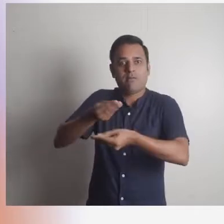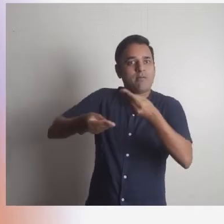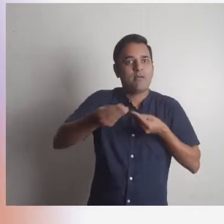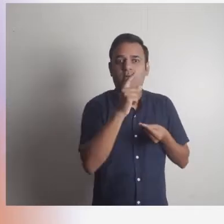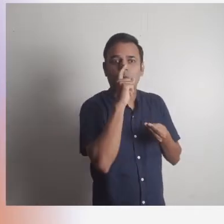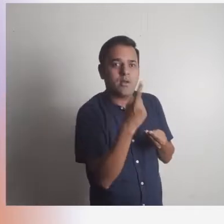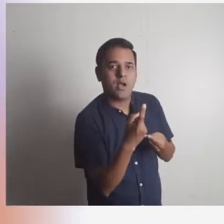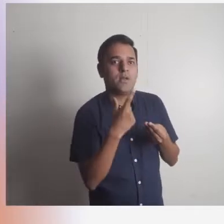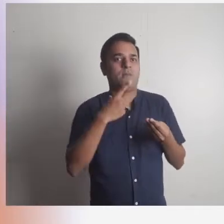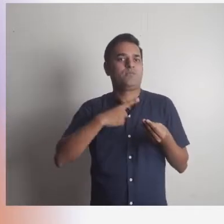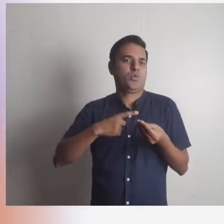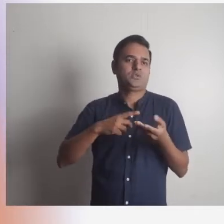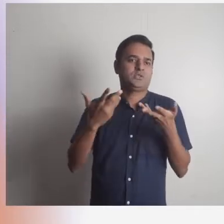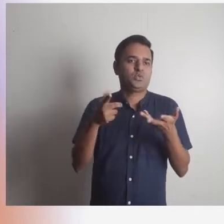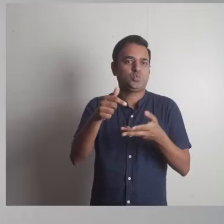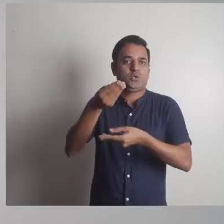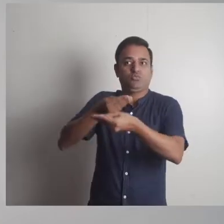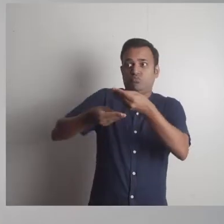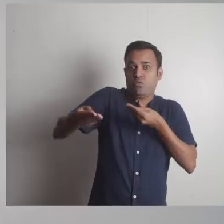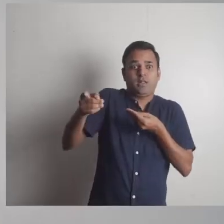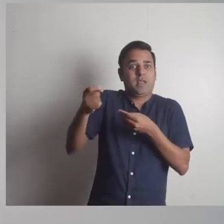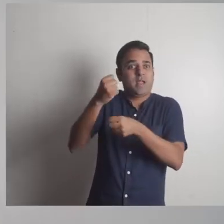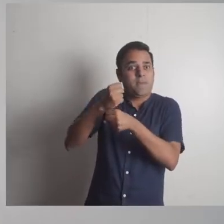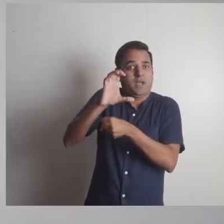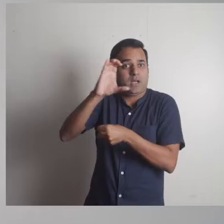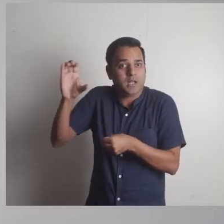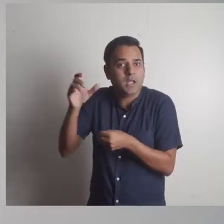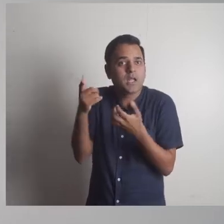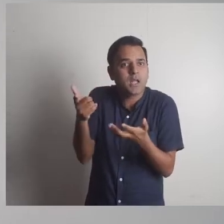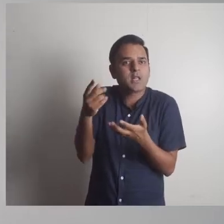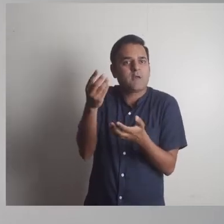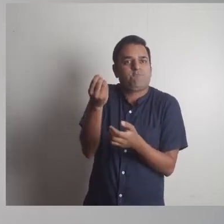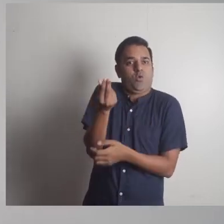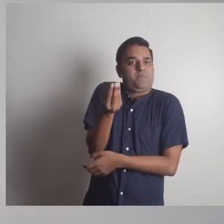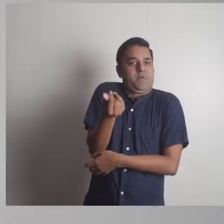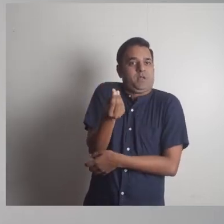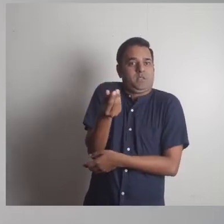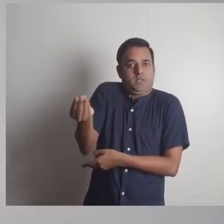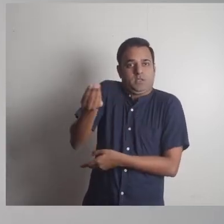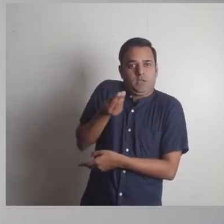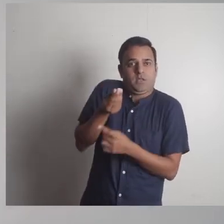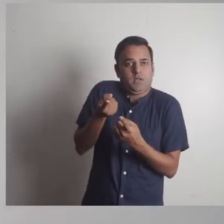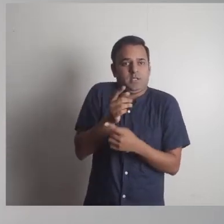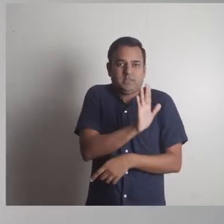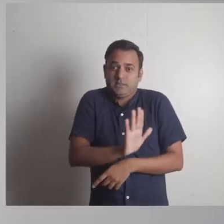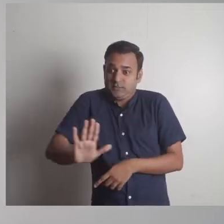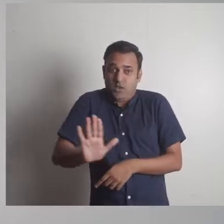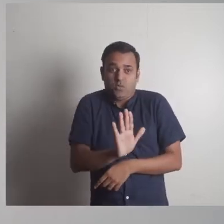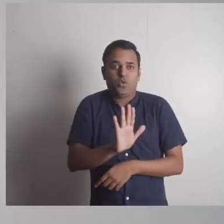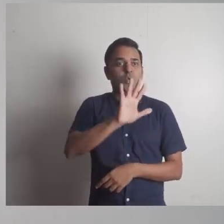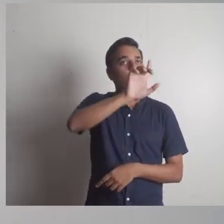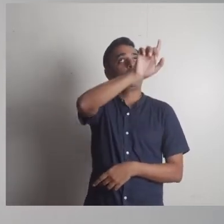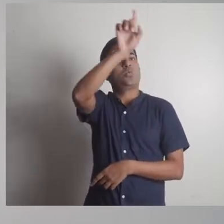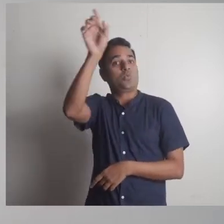emissions into the air. So carbon trading is not the same as bringing down the carbon emissions. And that's a classic example